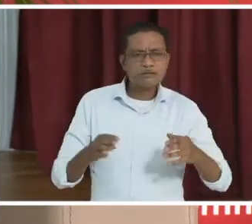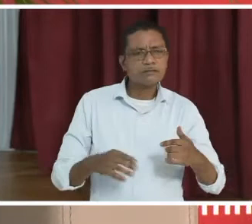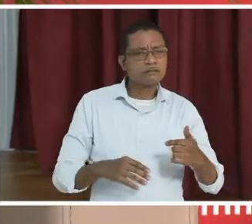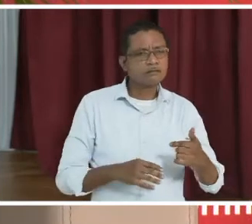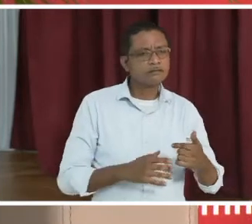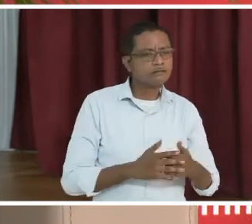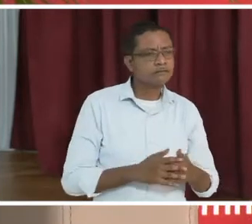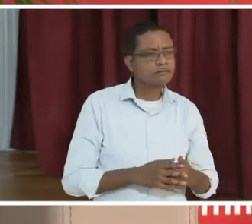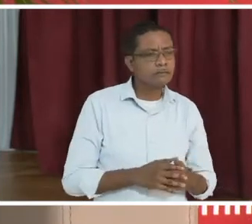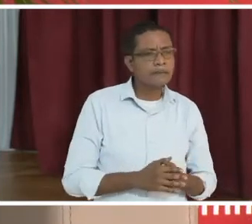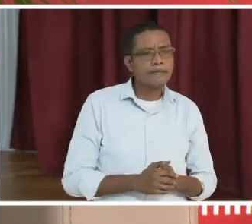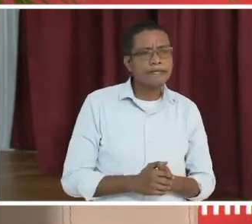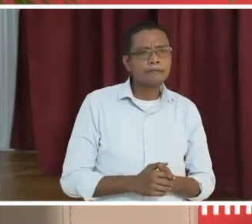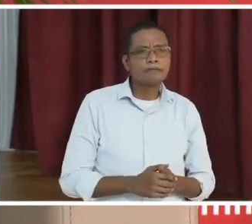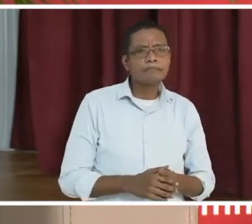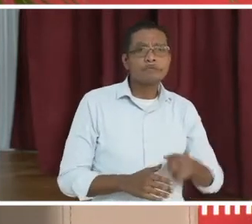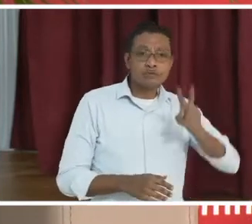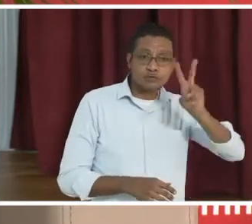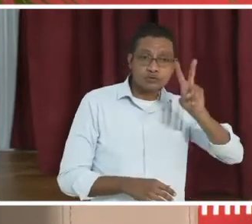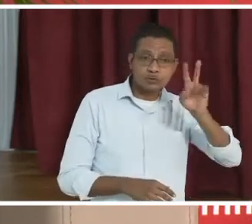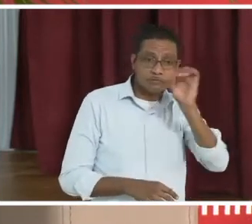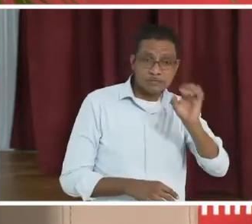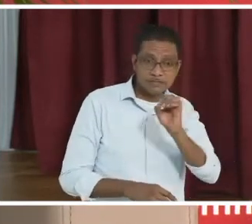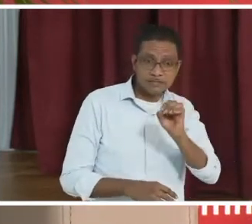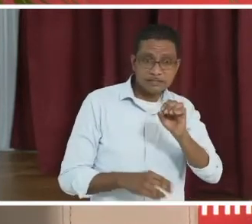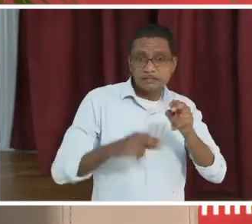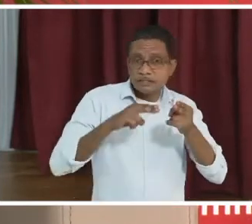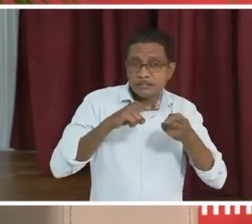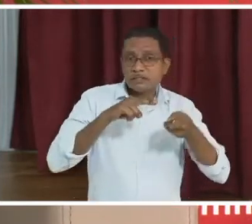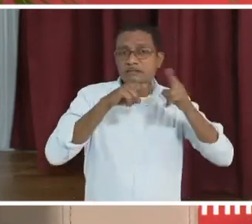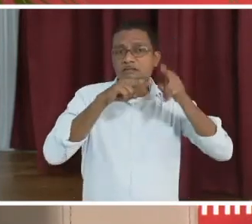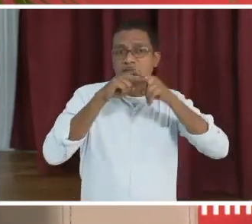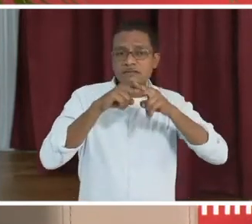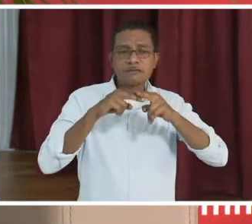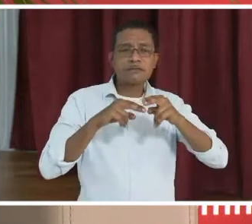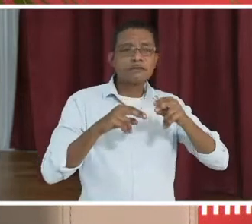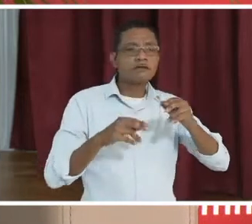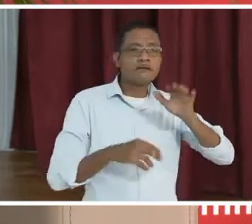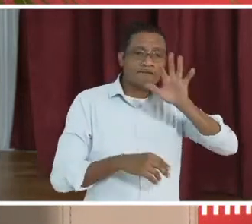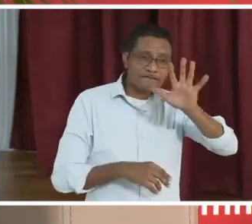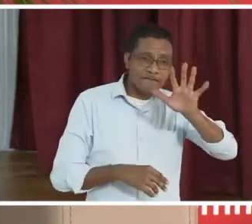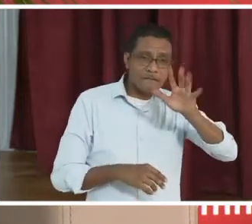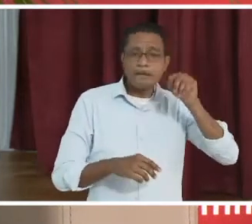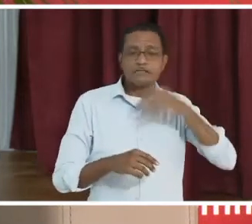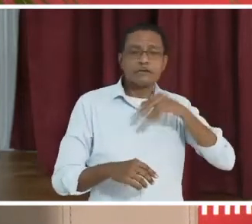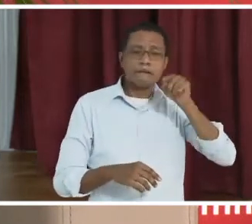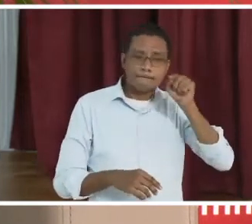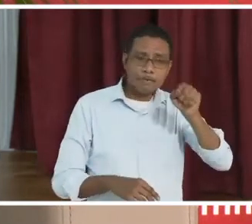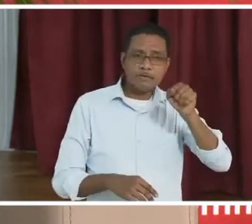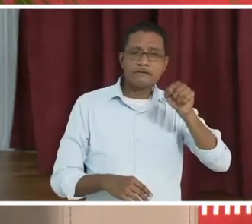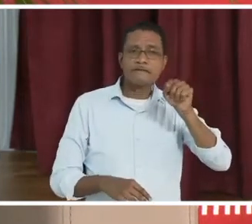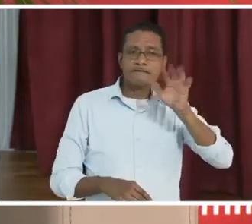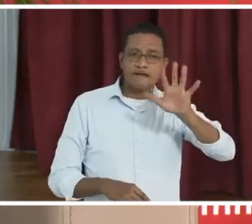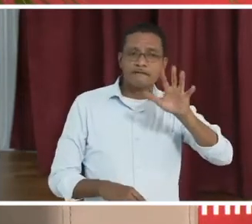So what that really means is that the 2% increases by 0.5% every year until you reach